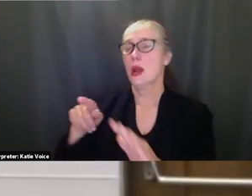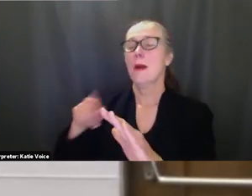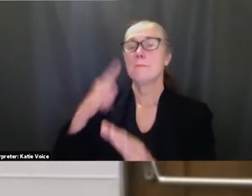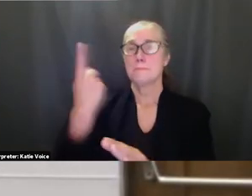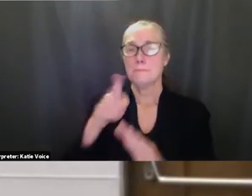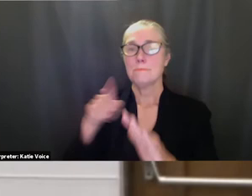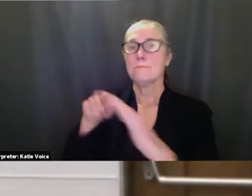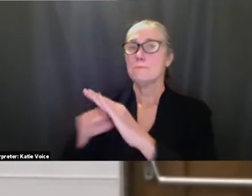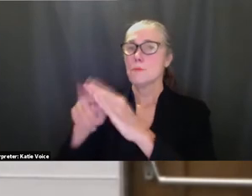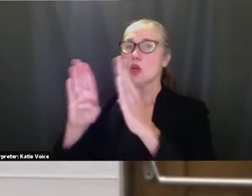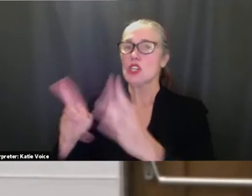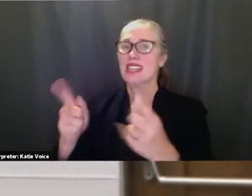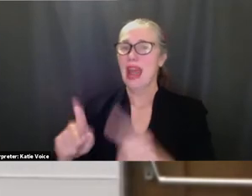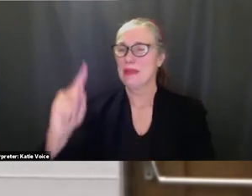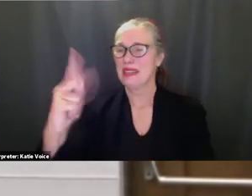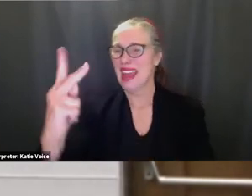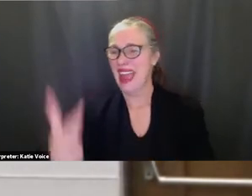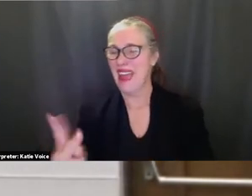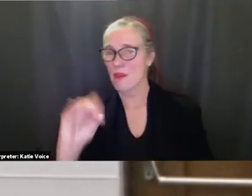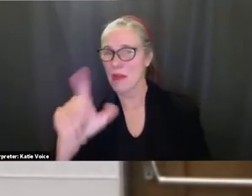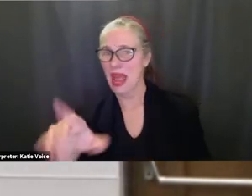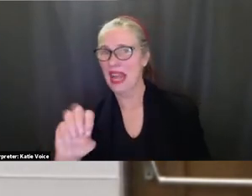in a residential area